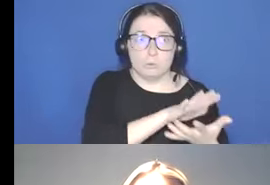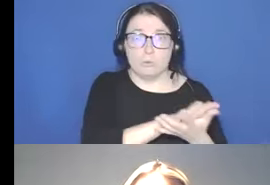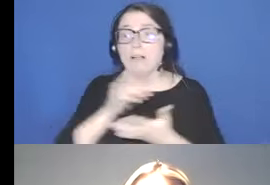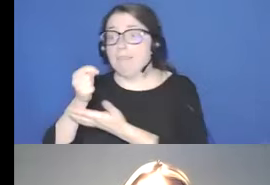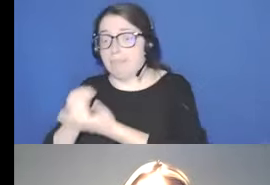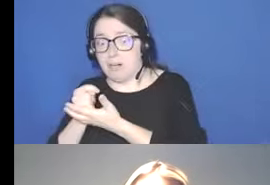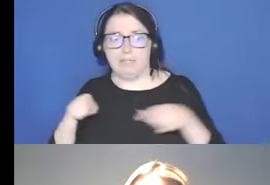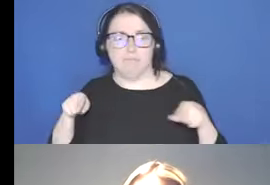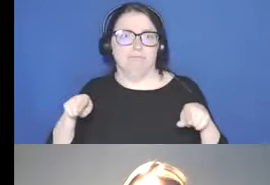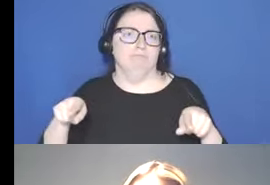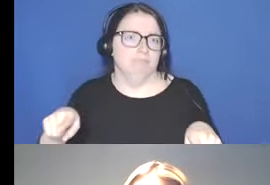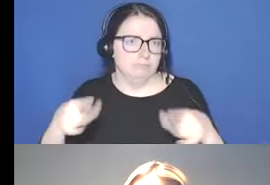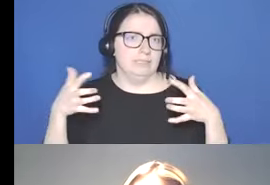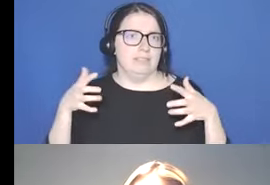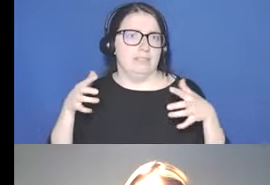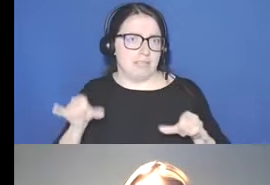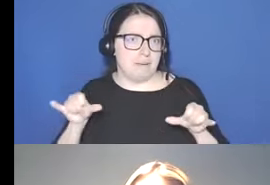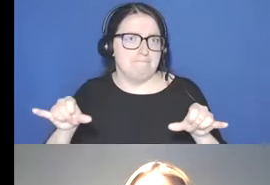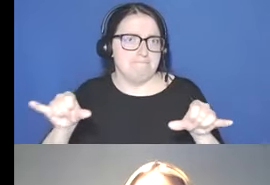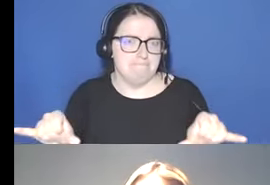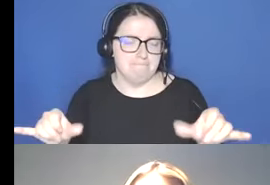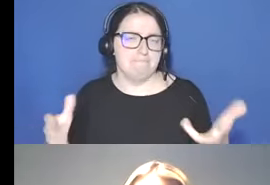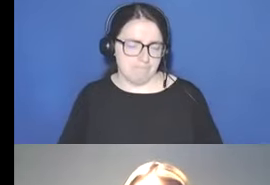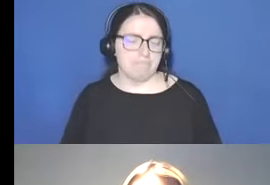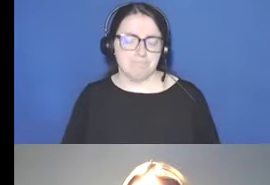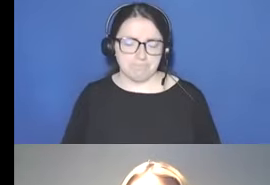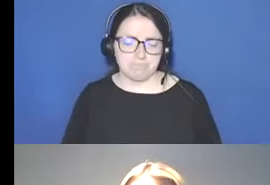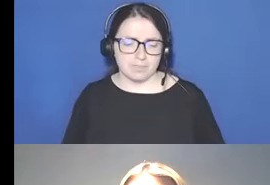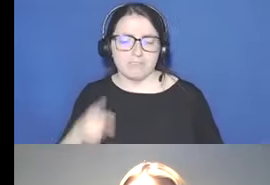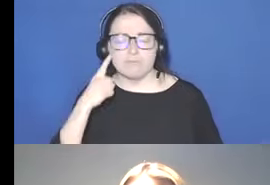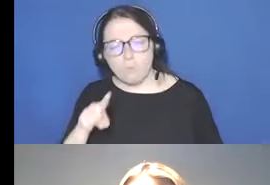of disciplinary actions and behavioral intervention.